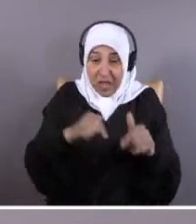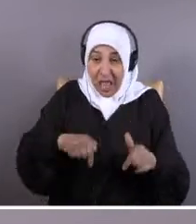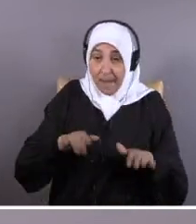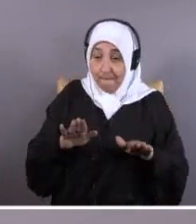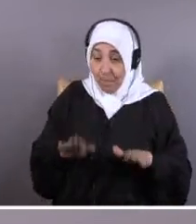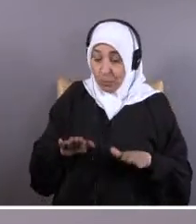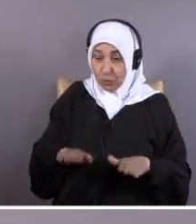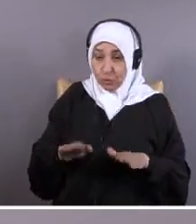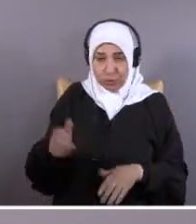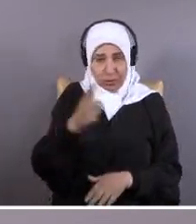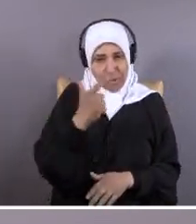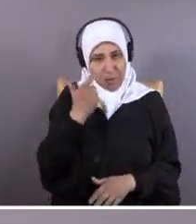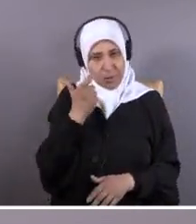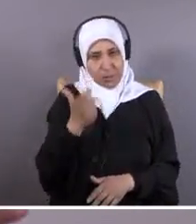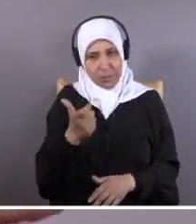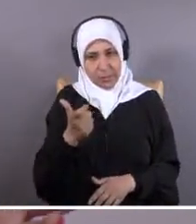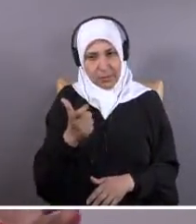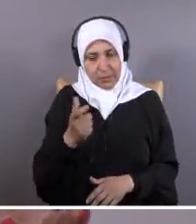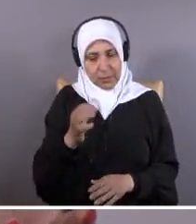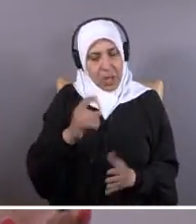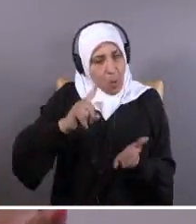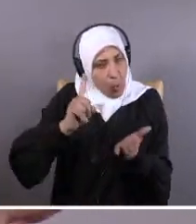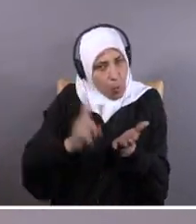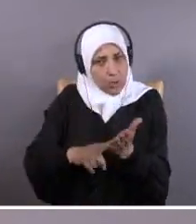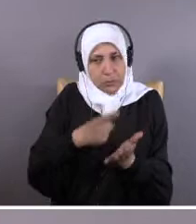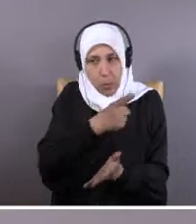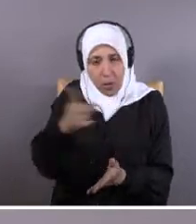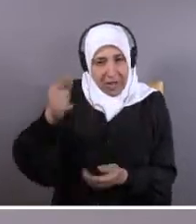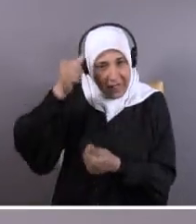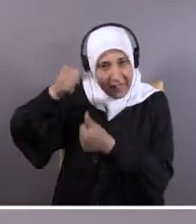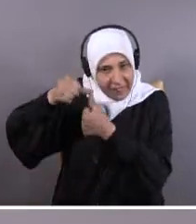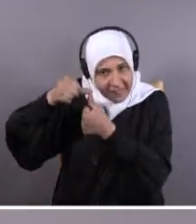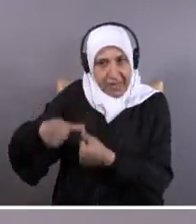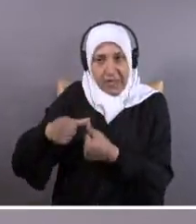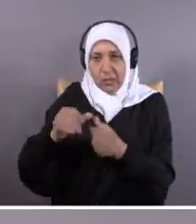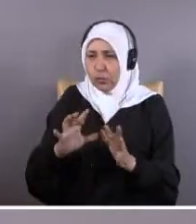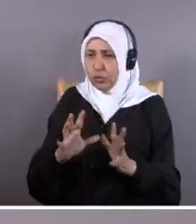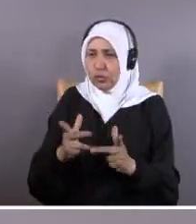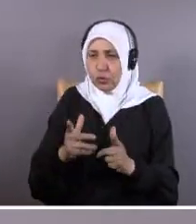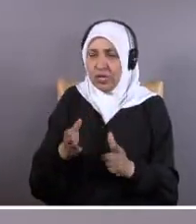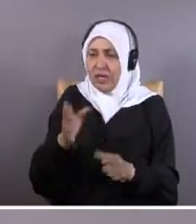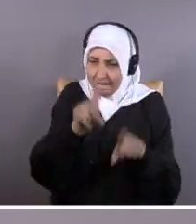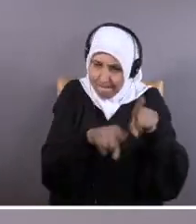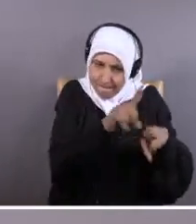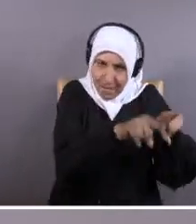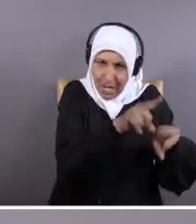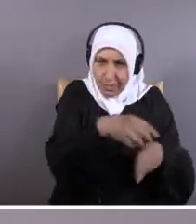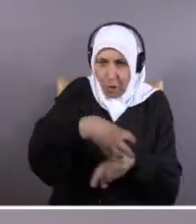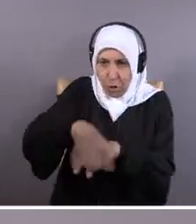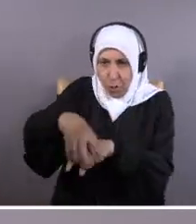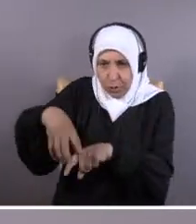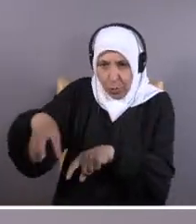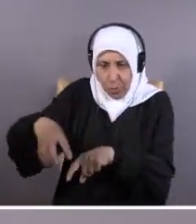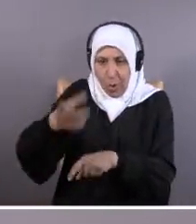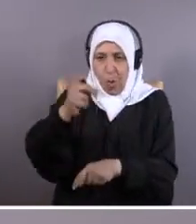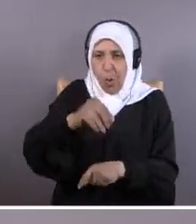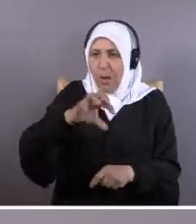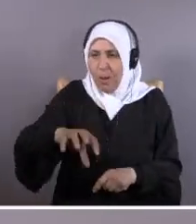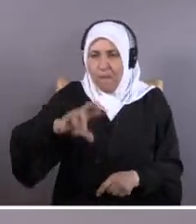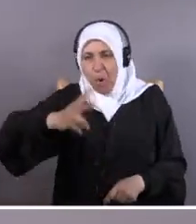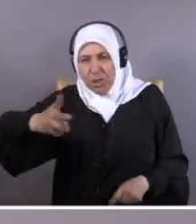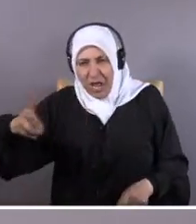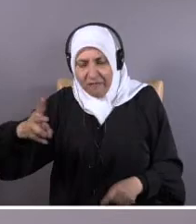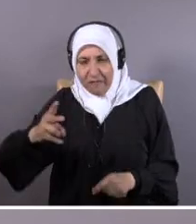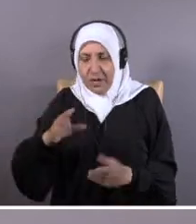And we must remember that there are some countries and regions who are facing more risks